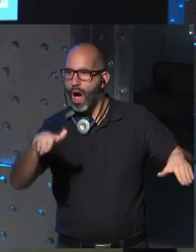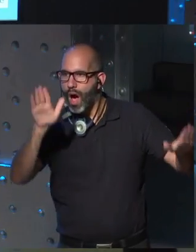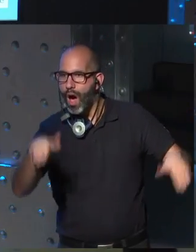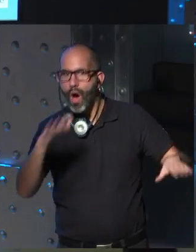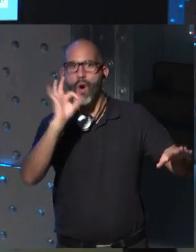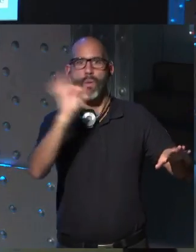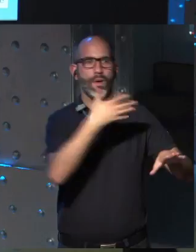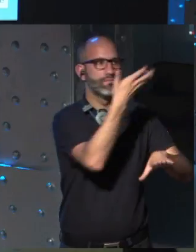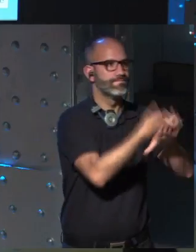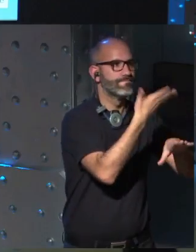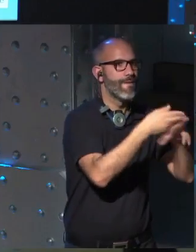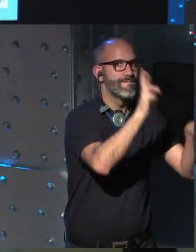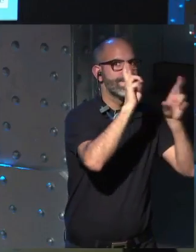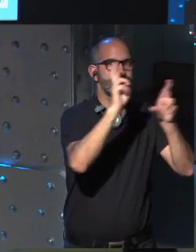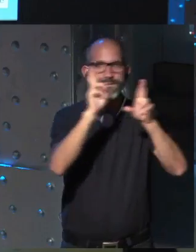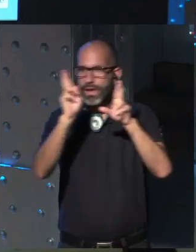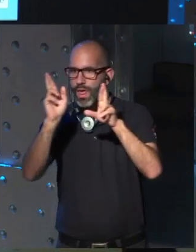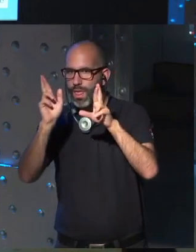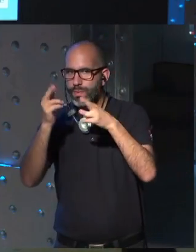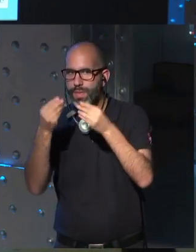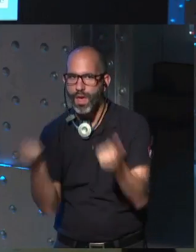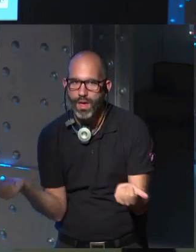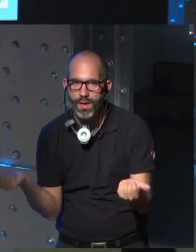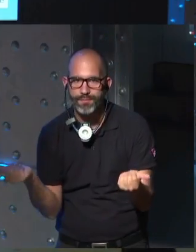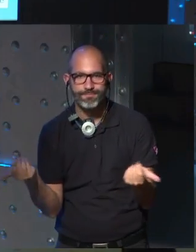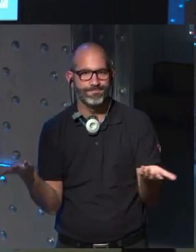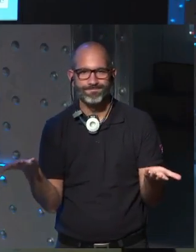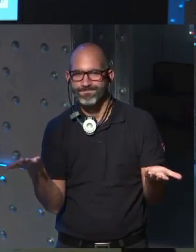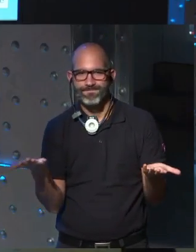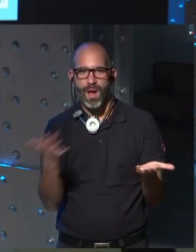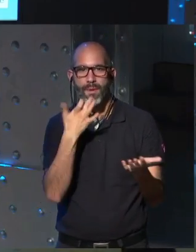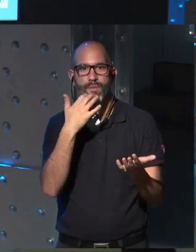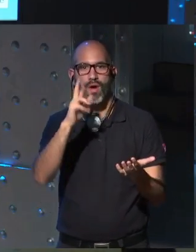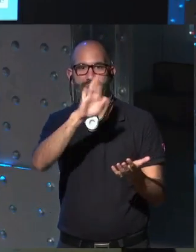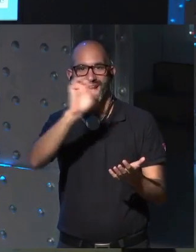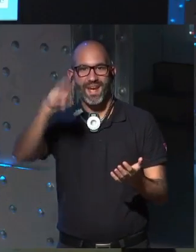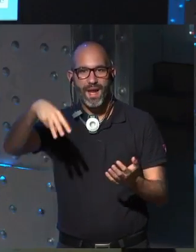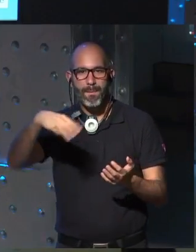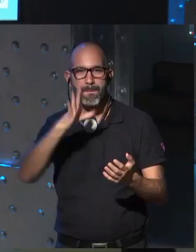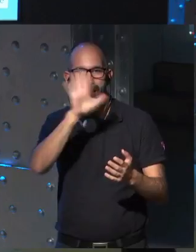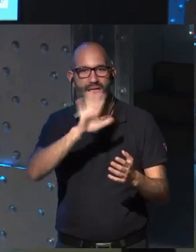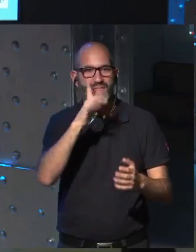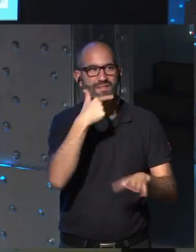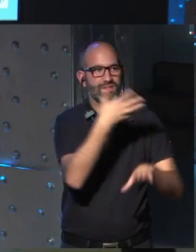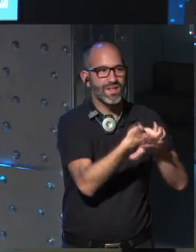like sound not as ideal to me when I would see them actually play their songs than listening to them.